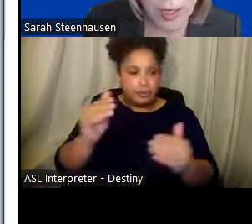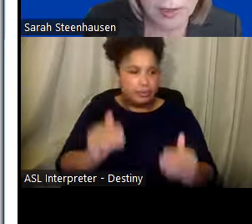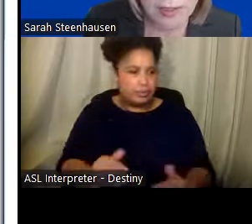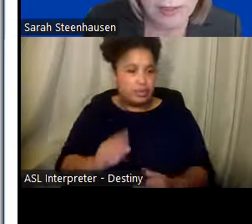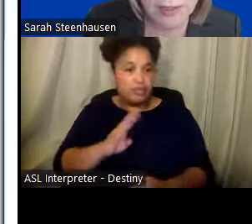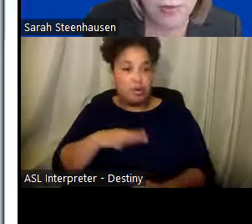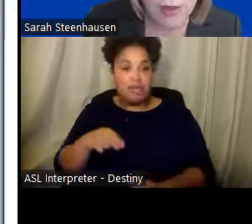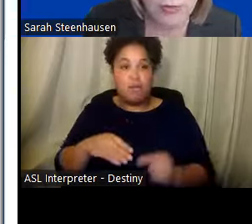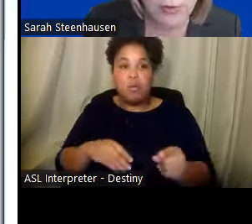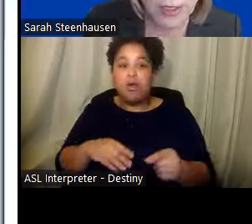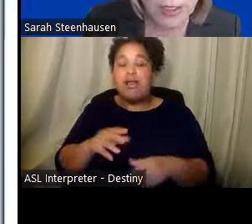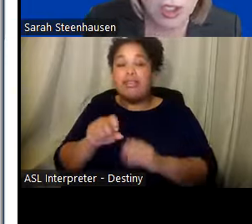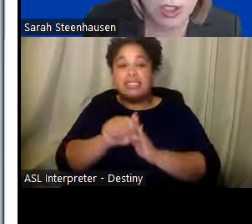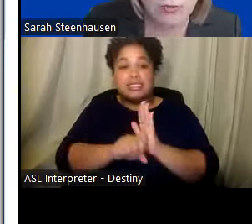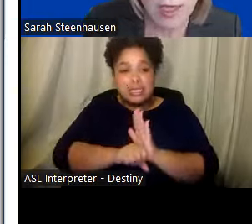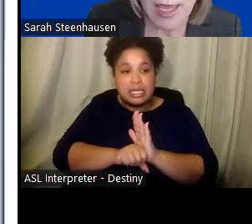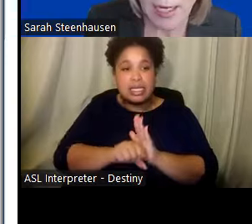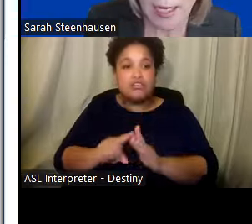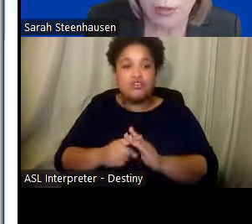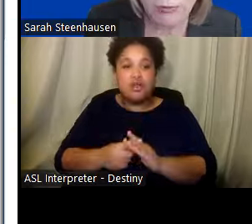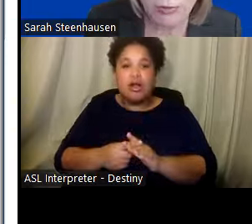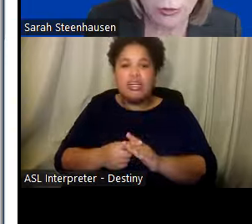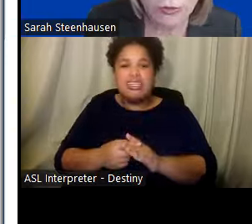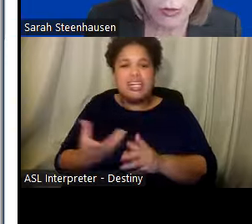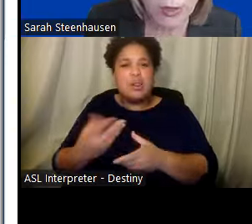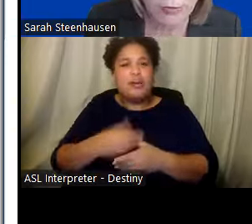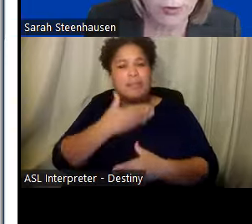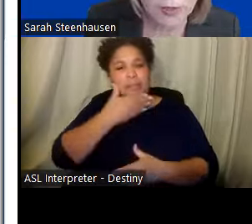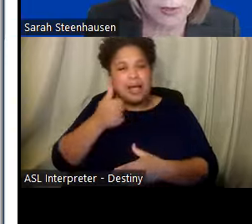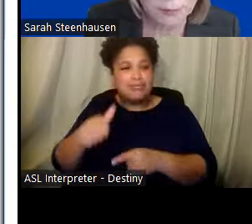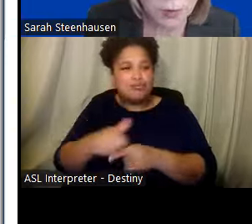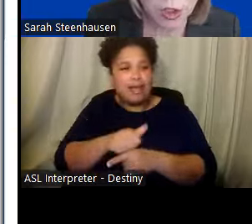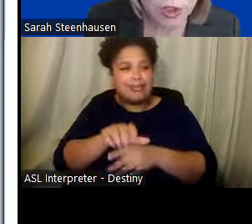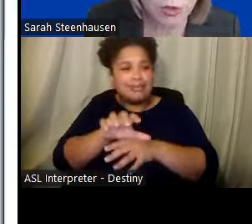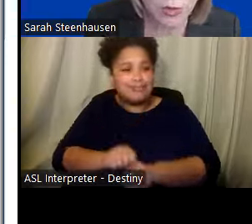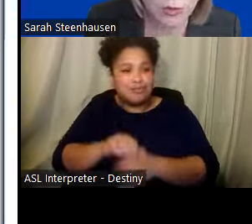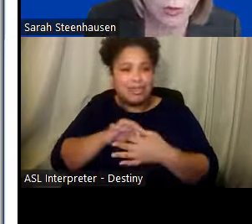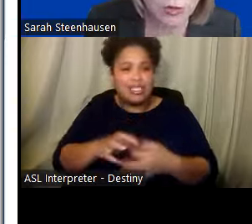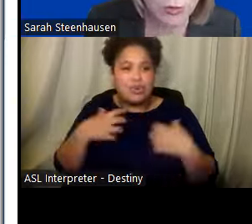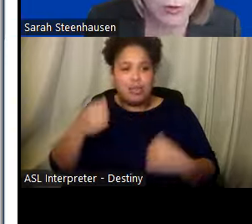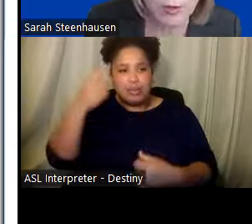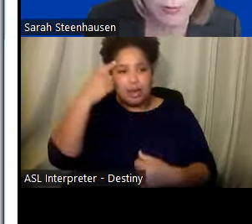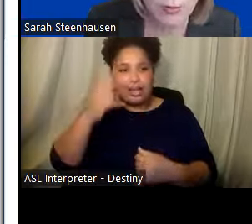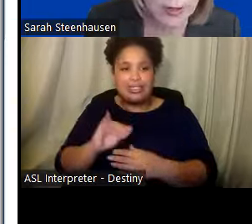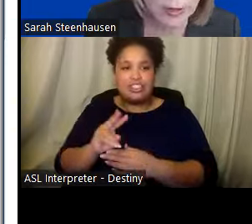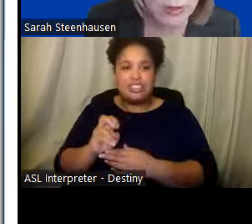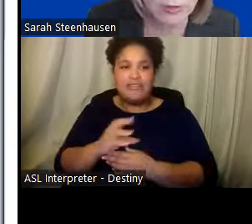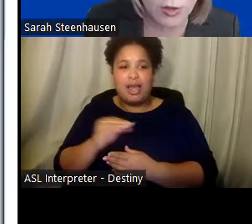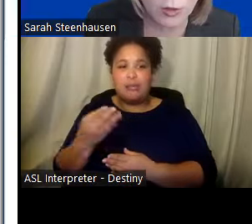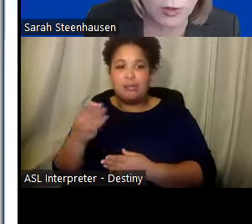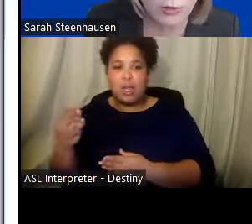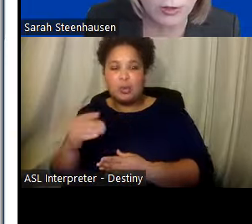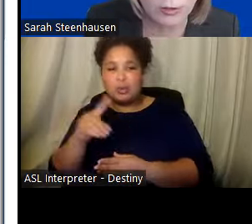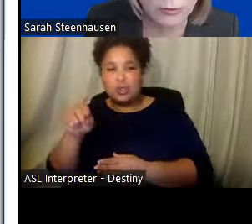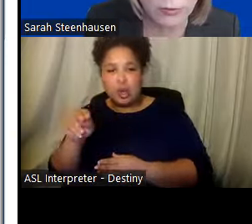best practices of the Healthy Brain Initiative and the Blue Zone efforts, which are so critical to preparing our